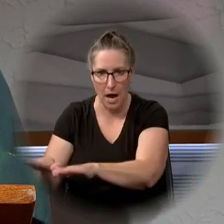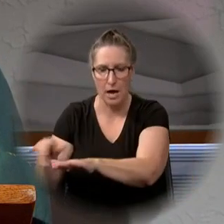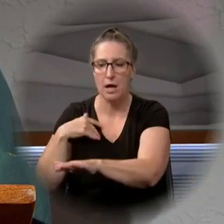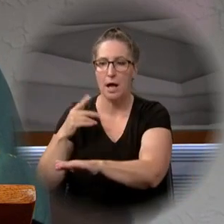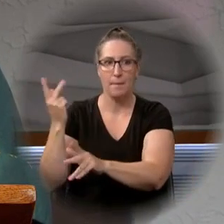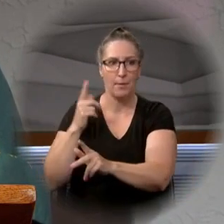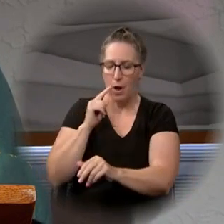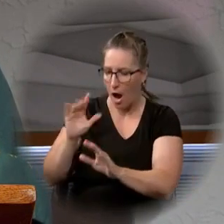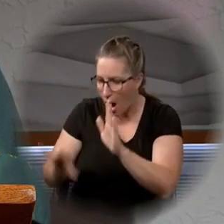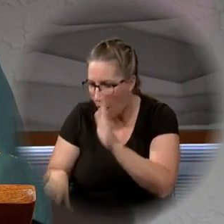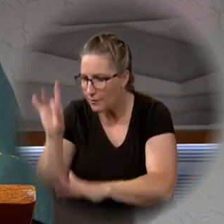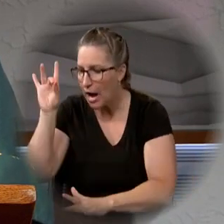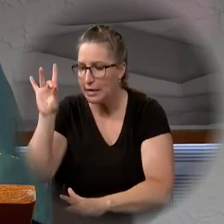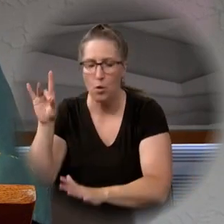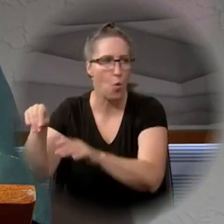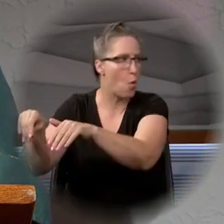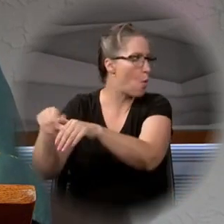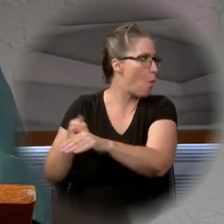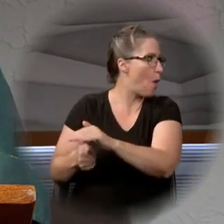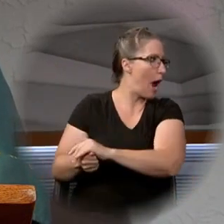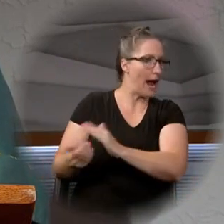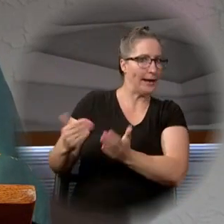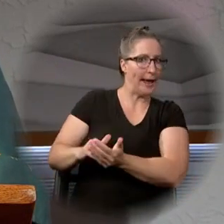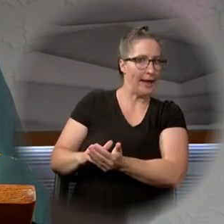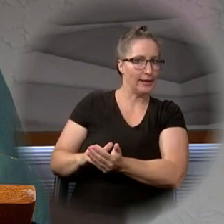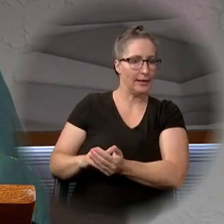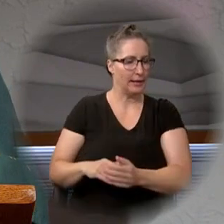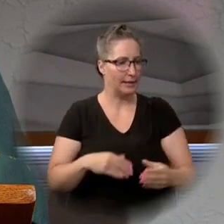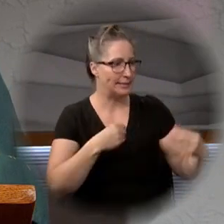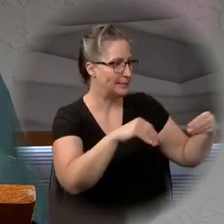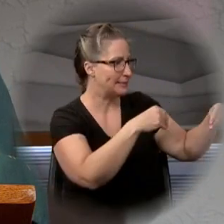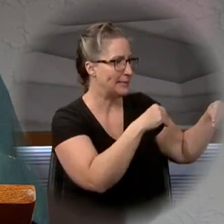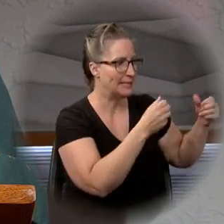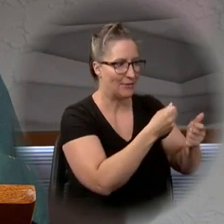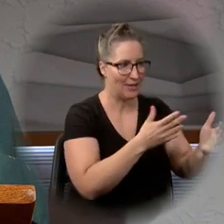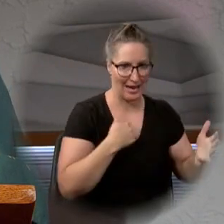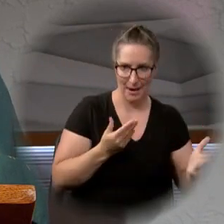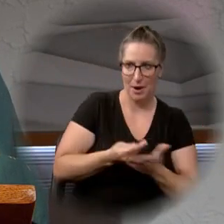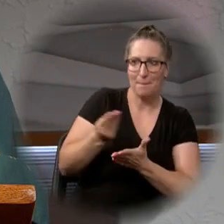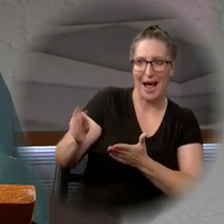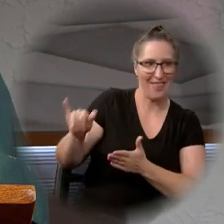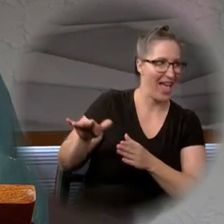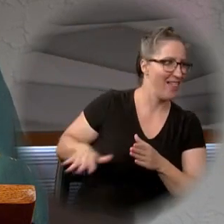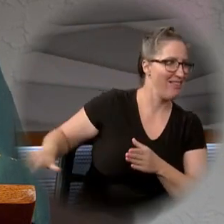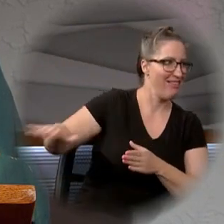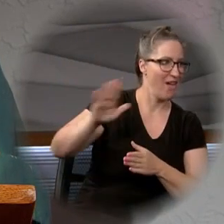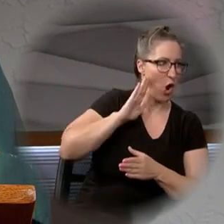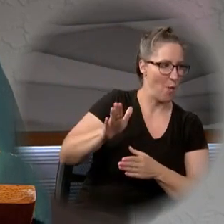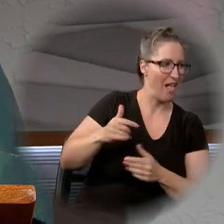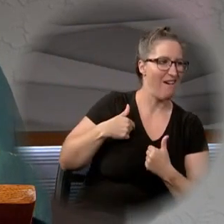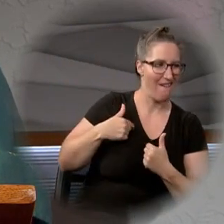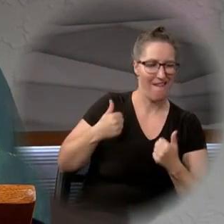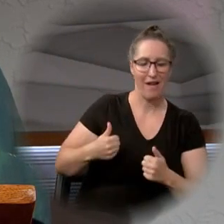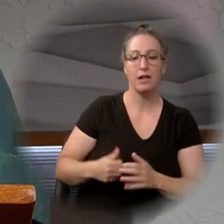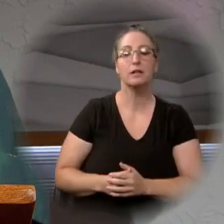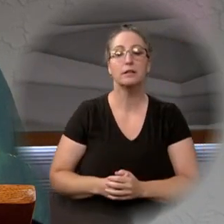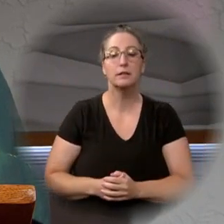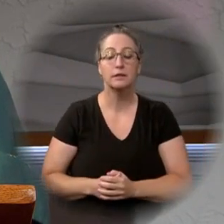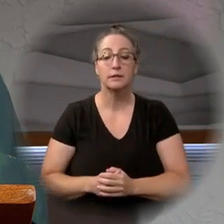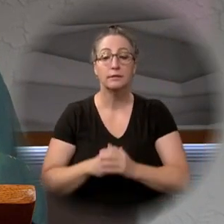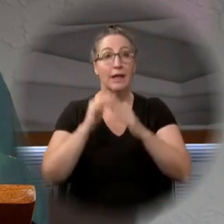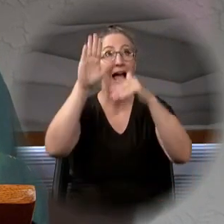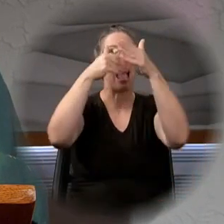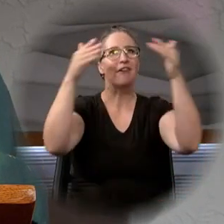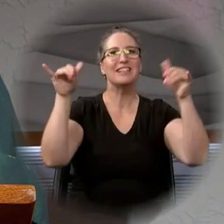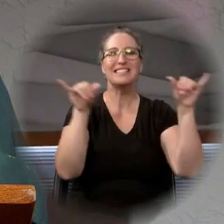again, and out of joy goes and sells all that he has and buys that field. Again, the kingdom of heaven is